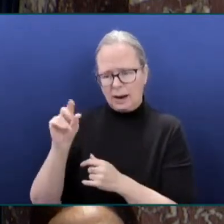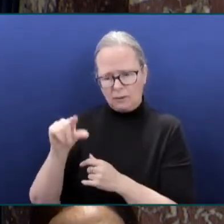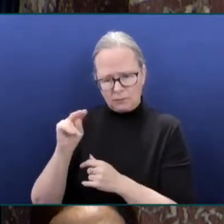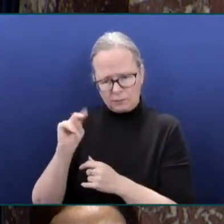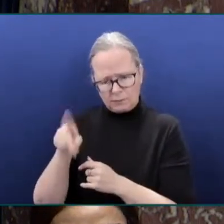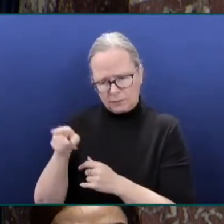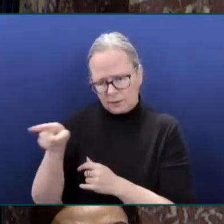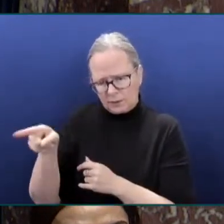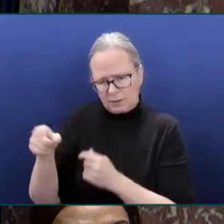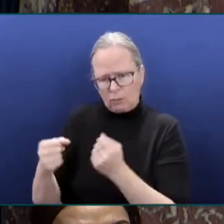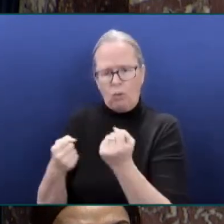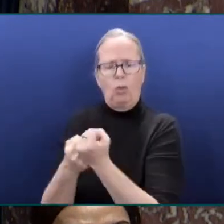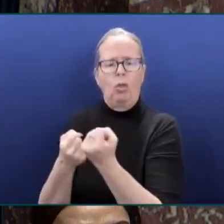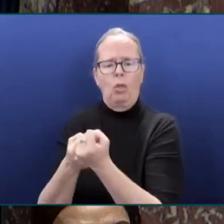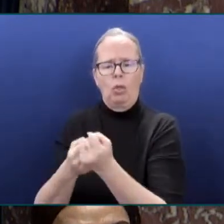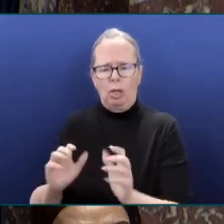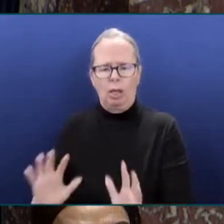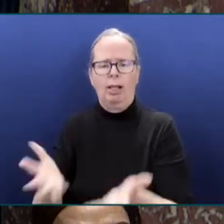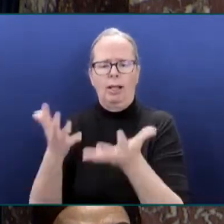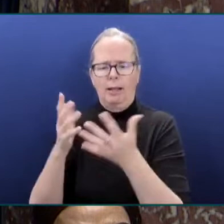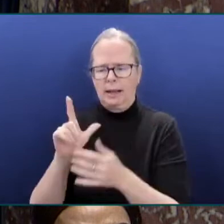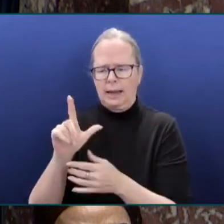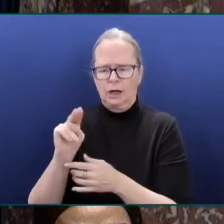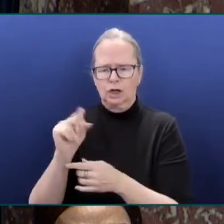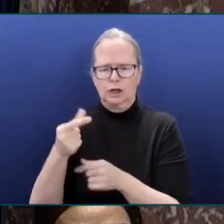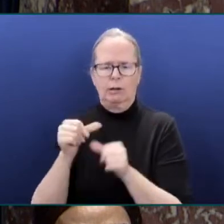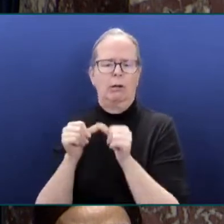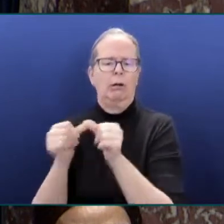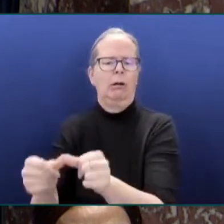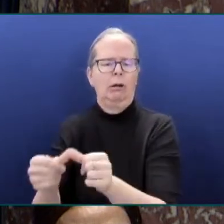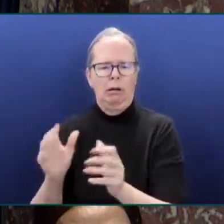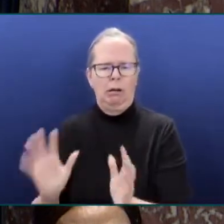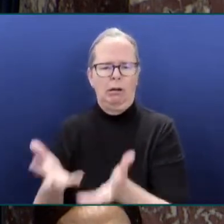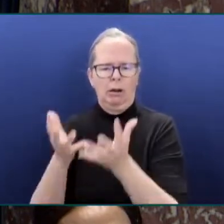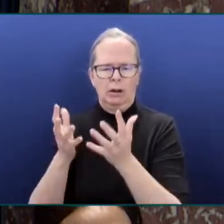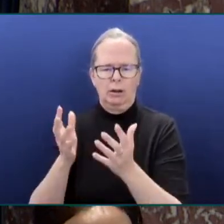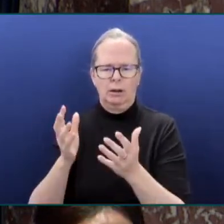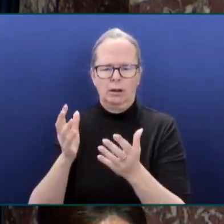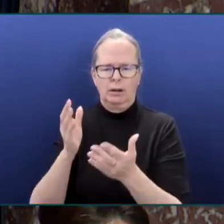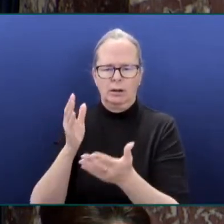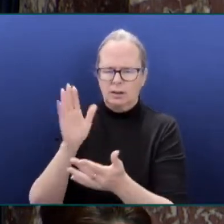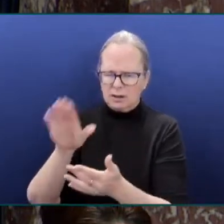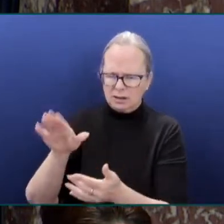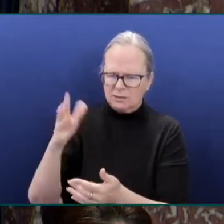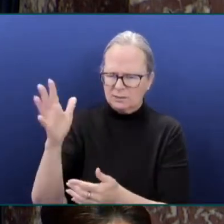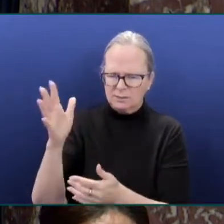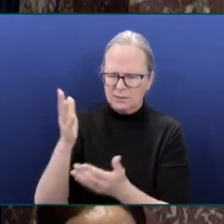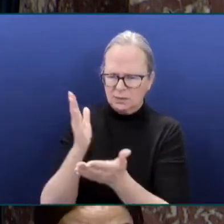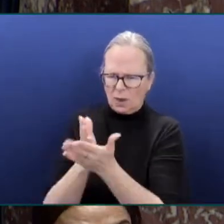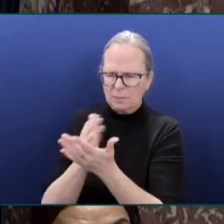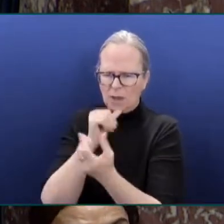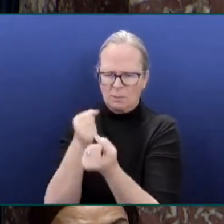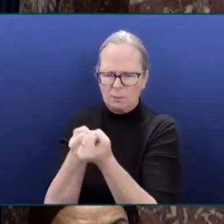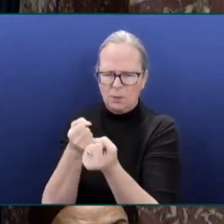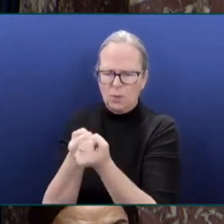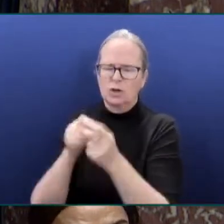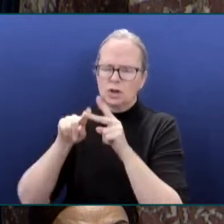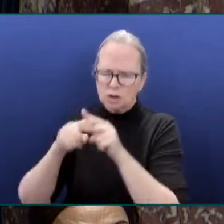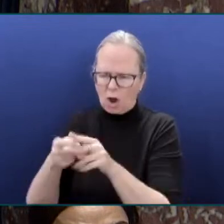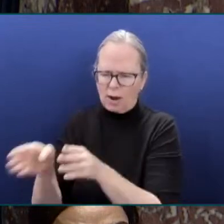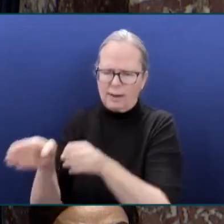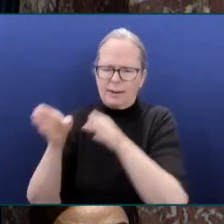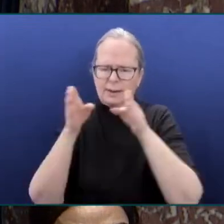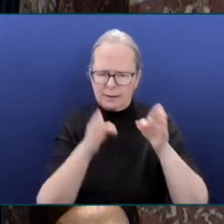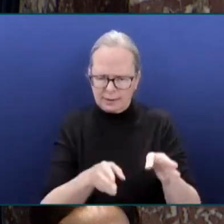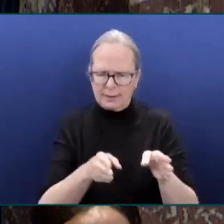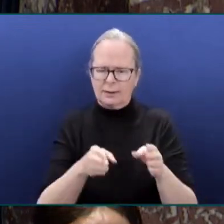to not create them in the first place. New poll shows that British Columbians overwhelmingly prefer government to focus on